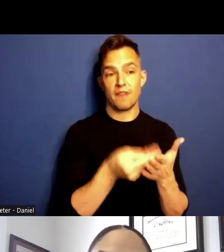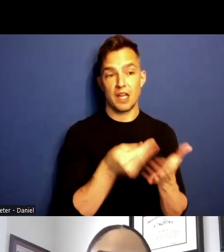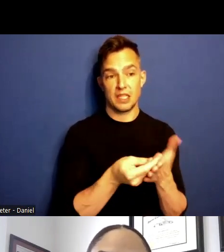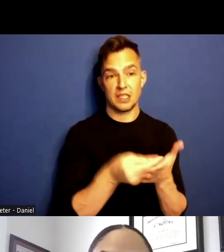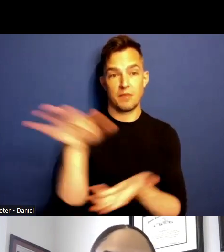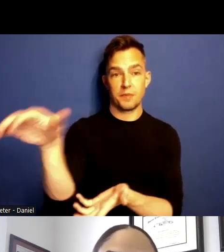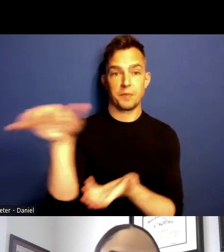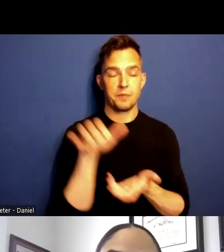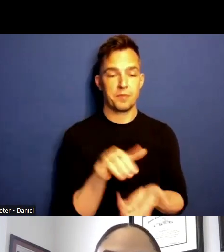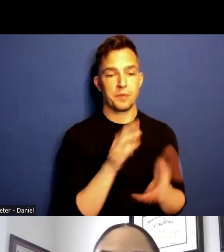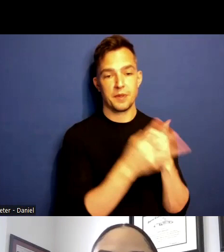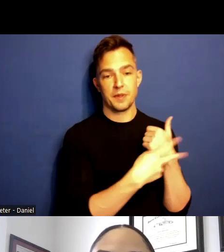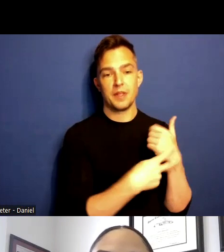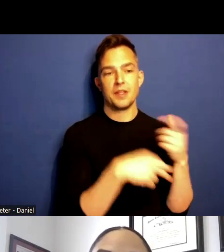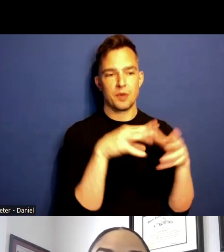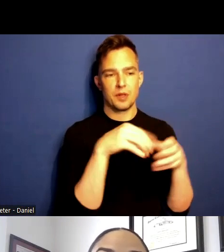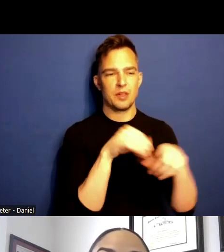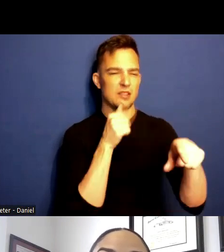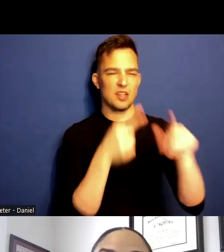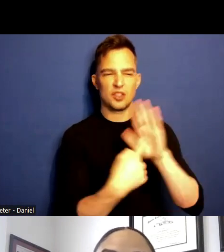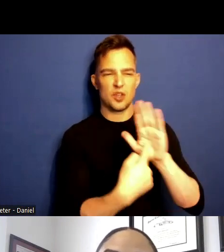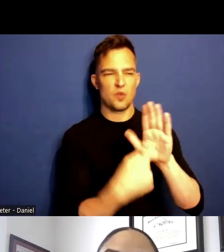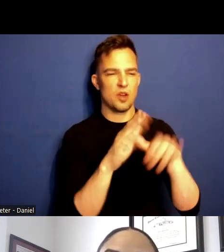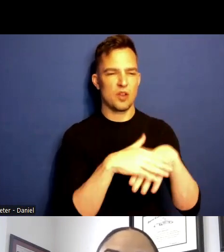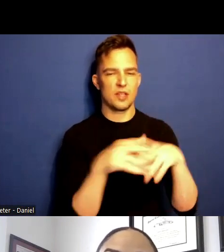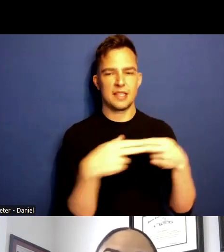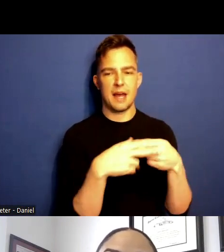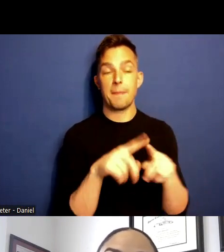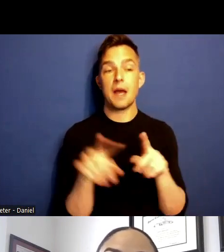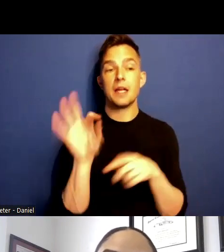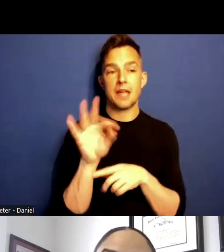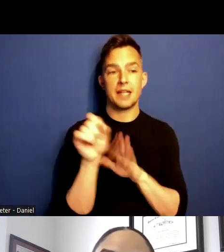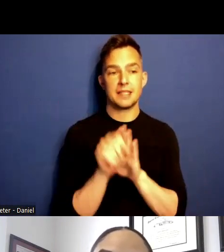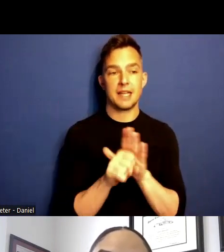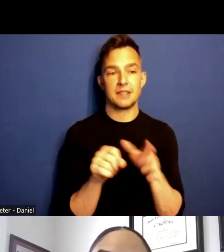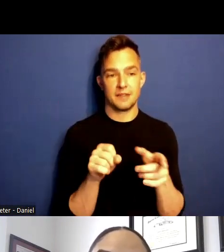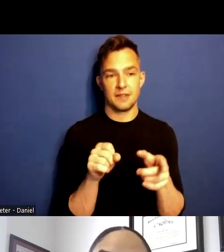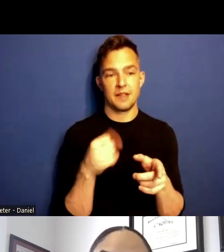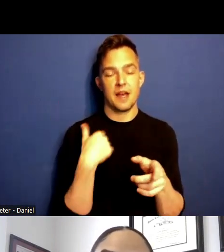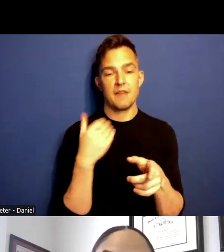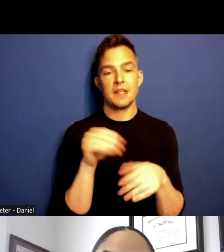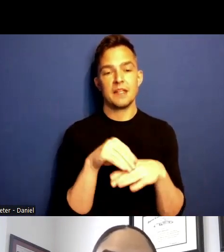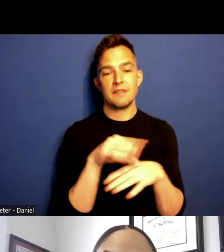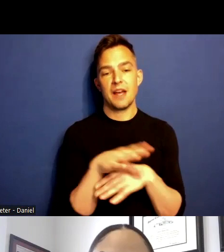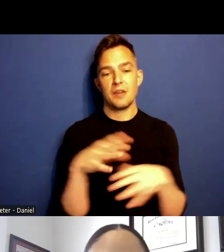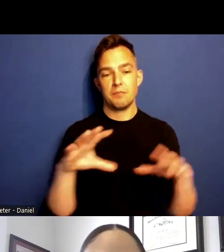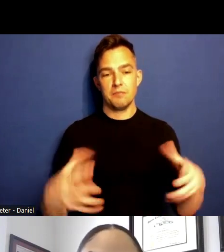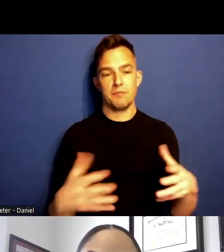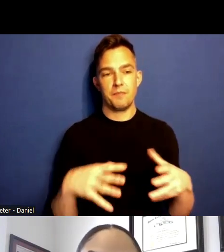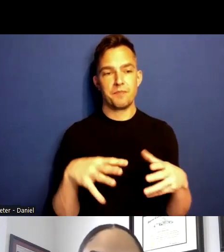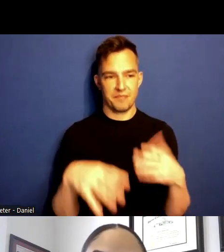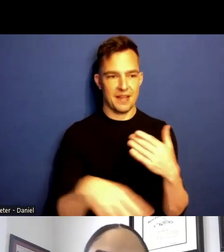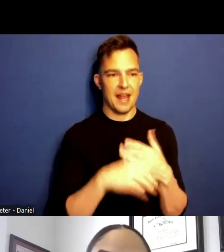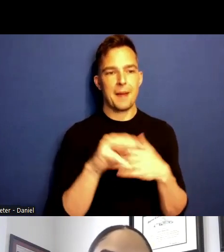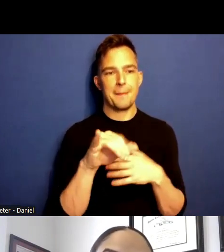including Minnesota, that's not reflected on the slide. 9 states have established an advisory body, again, adding in Minnesota